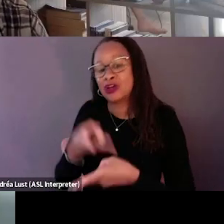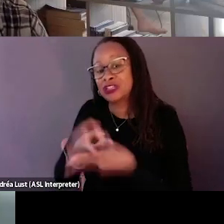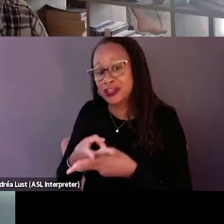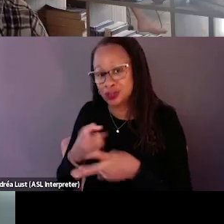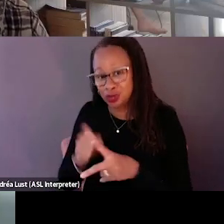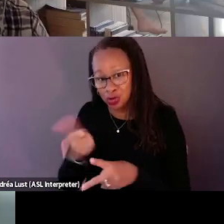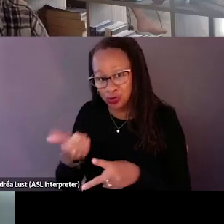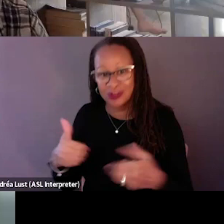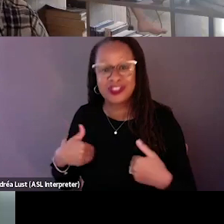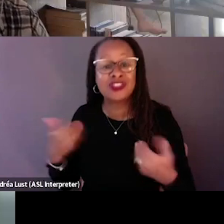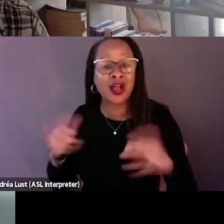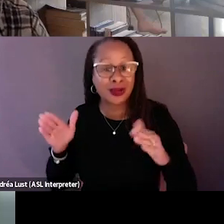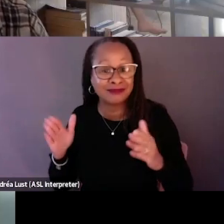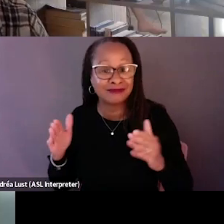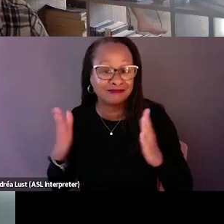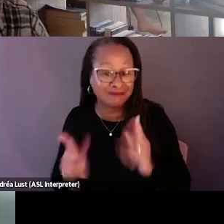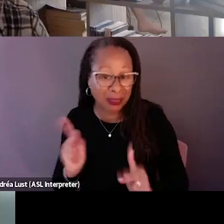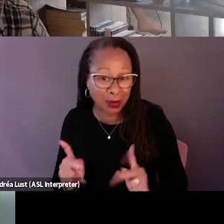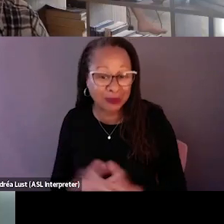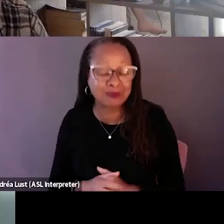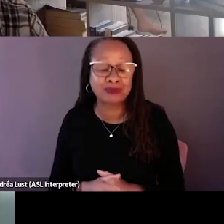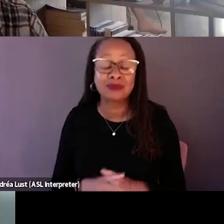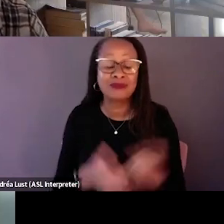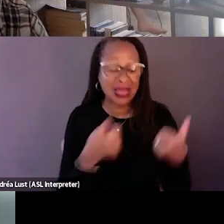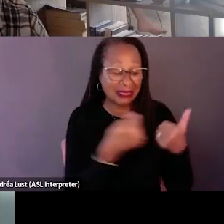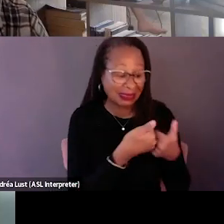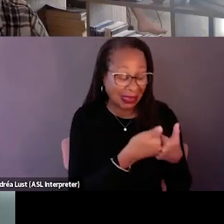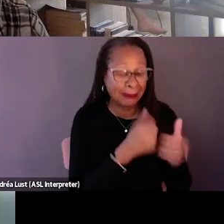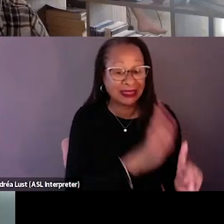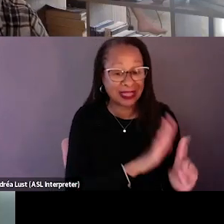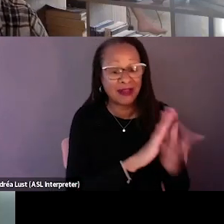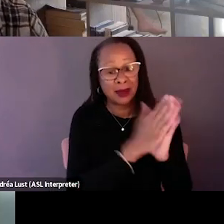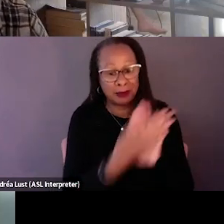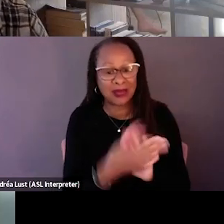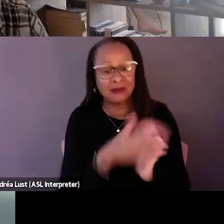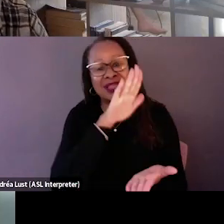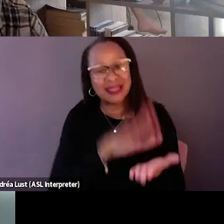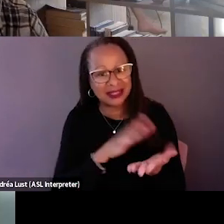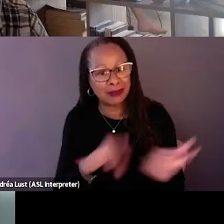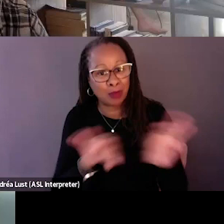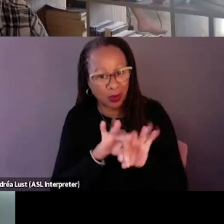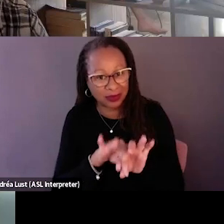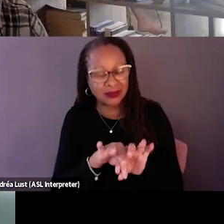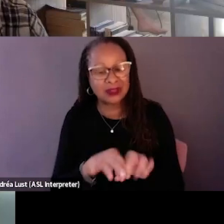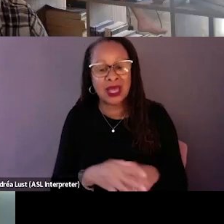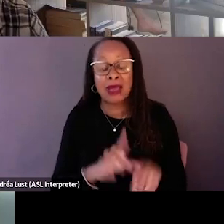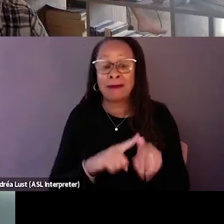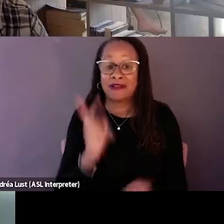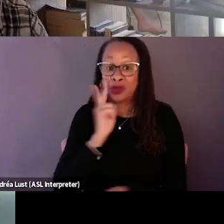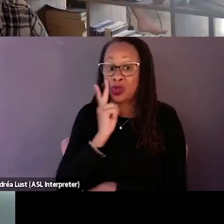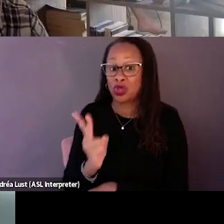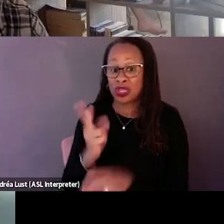Right. so the game become less important. But if you look